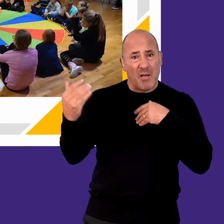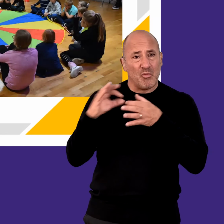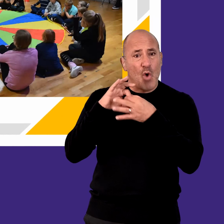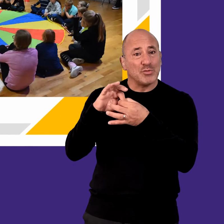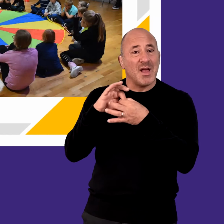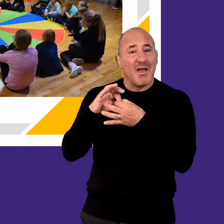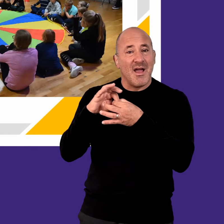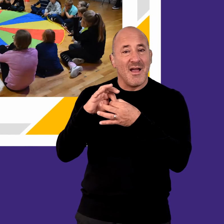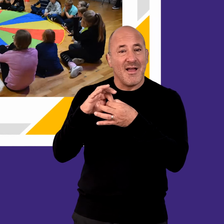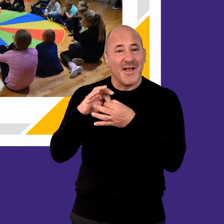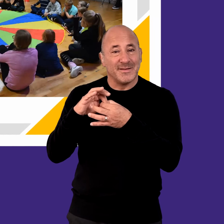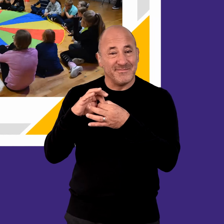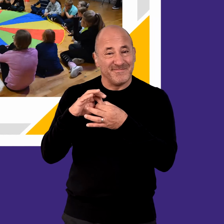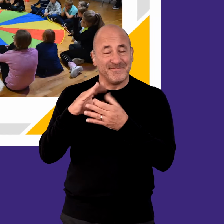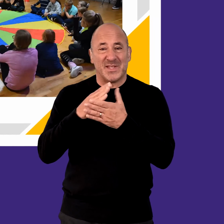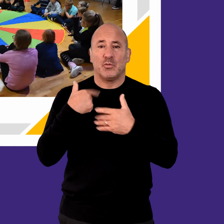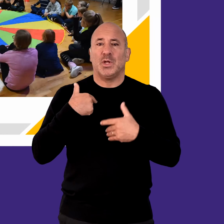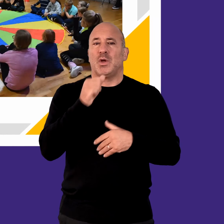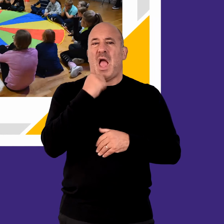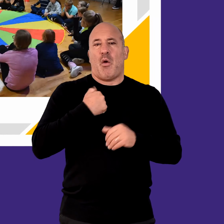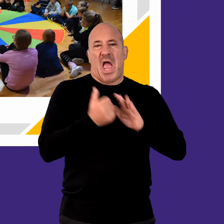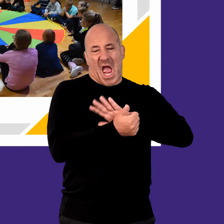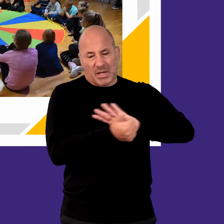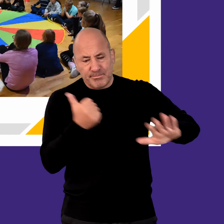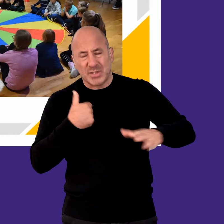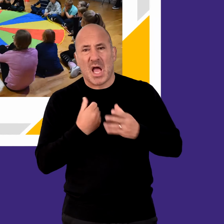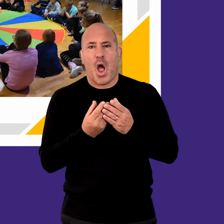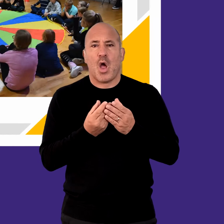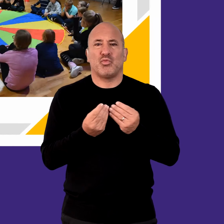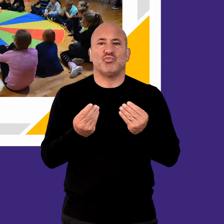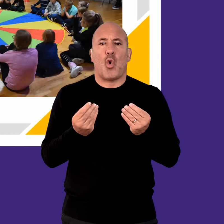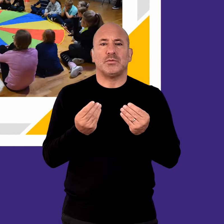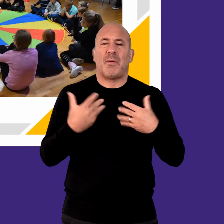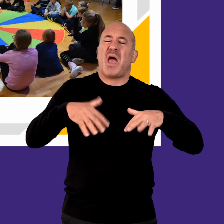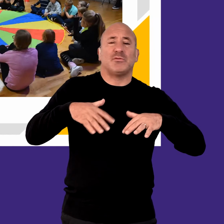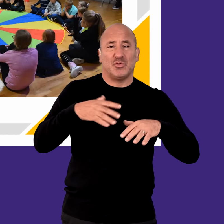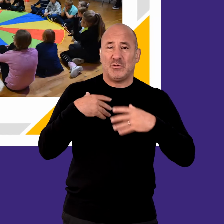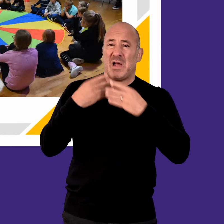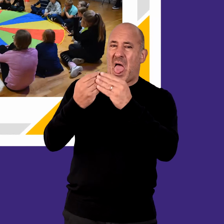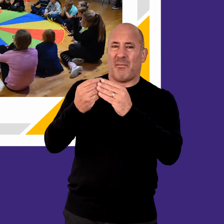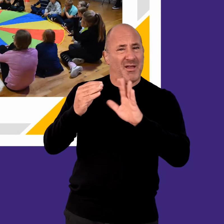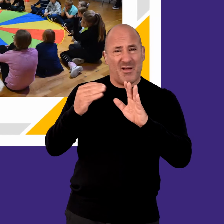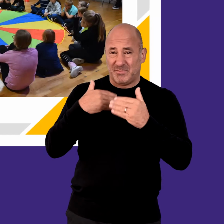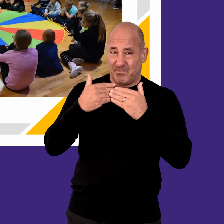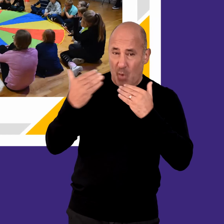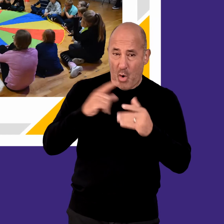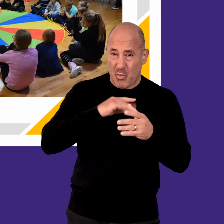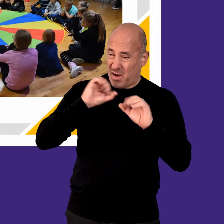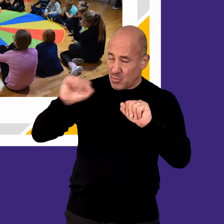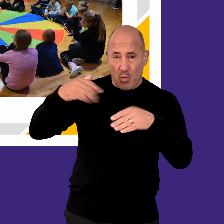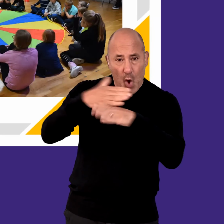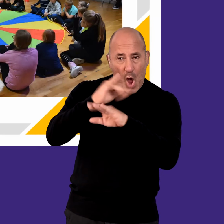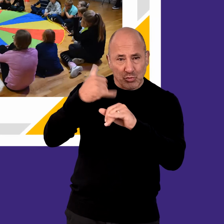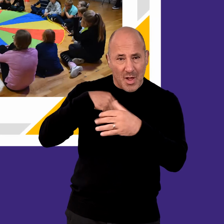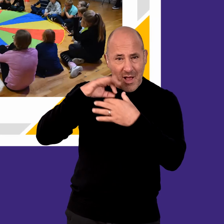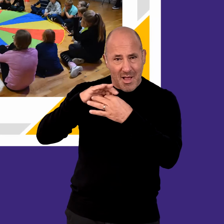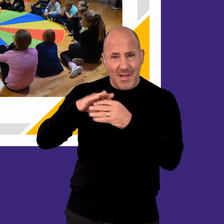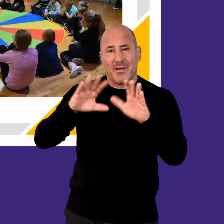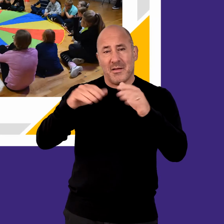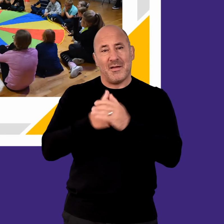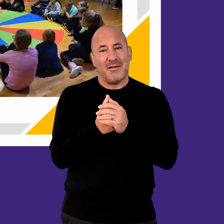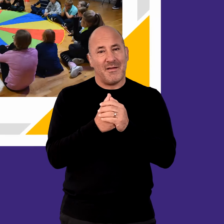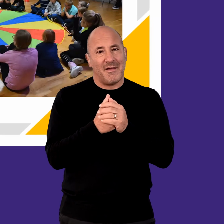was to do something that we wanted to do. It was much more that we were using our expertise and our resources to help them do something that was part of their